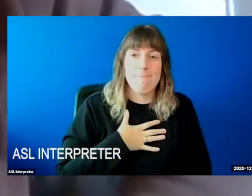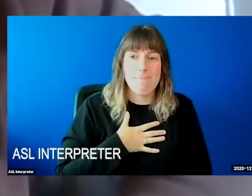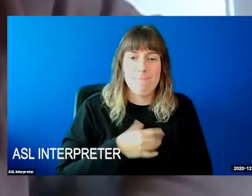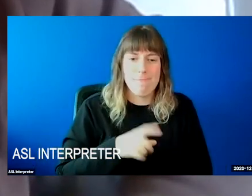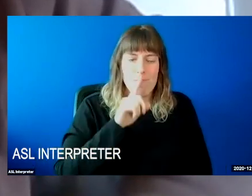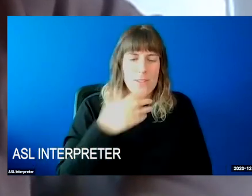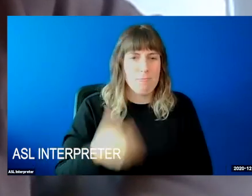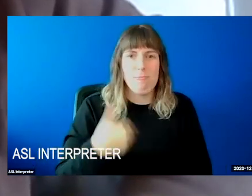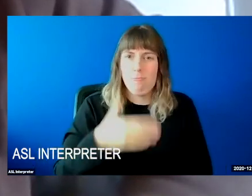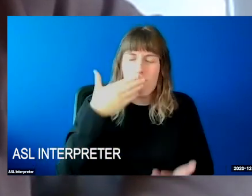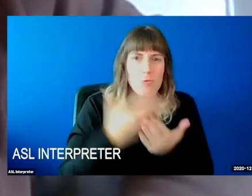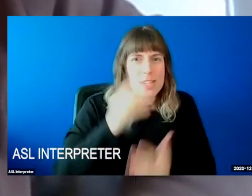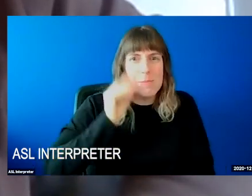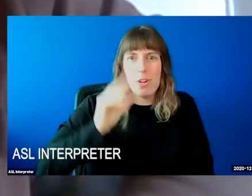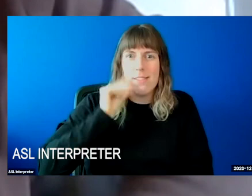it's really